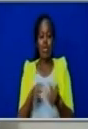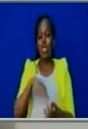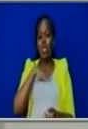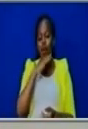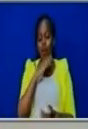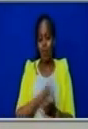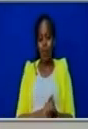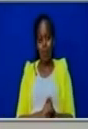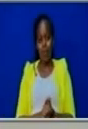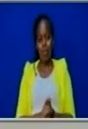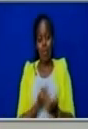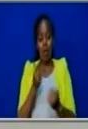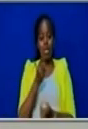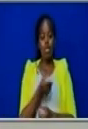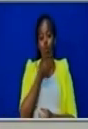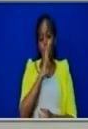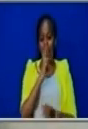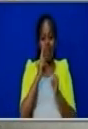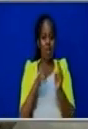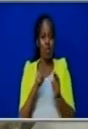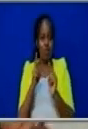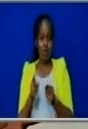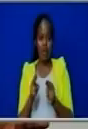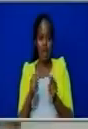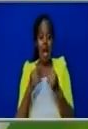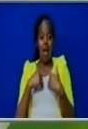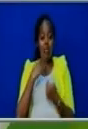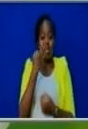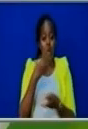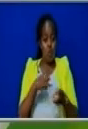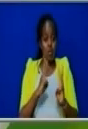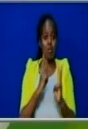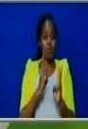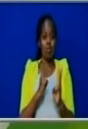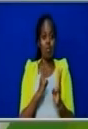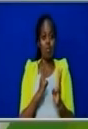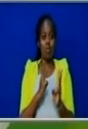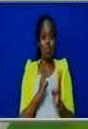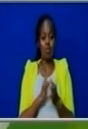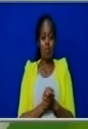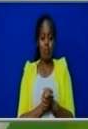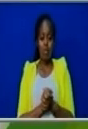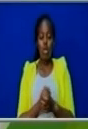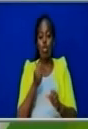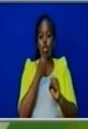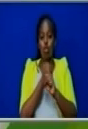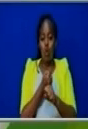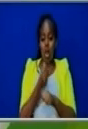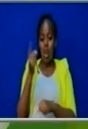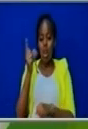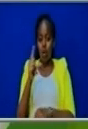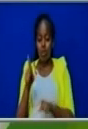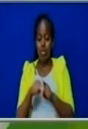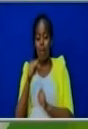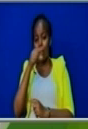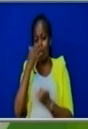see. And this water naturally exists in 3 states: the solid, liquid, and gas. Oh, we